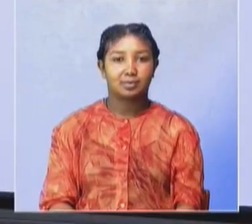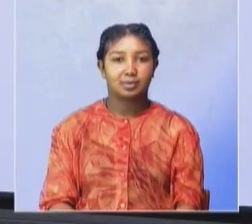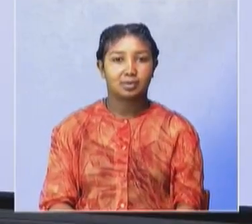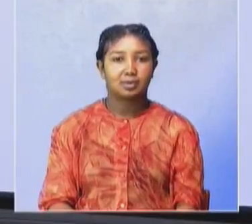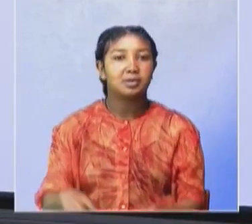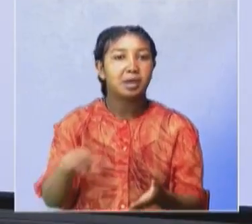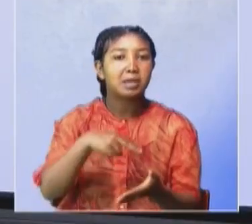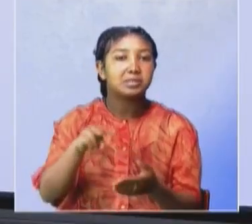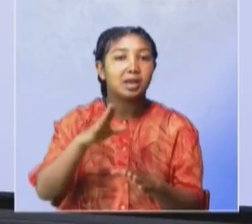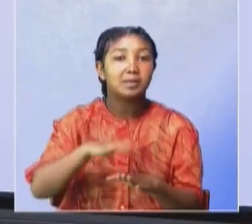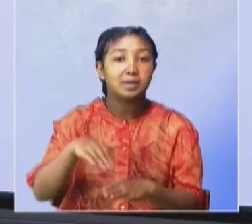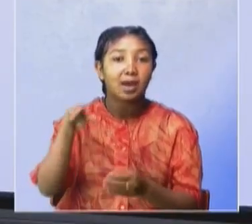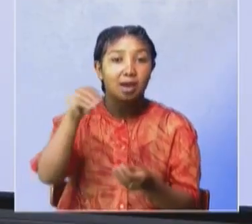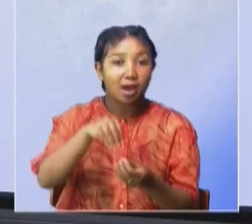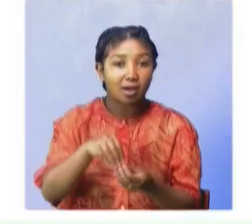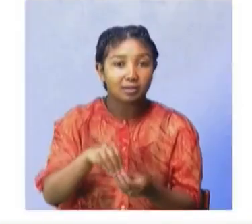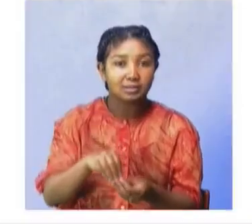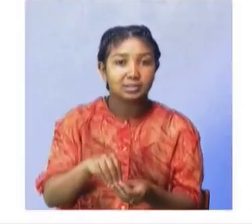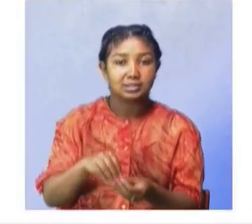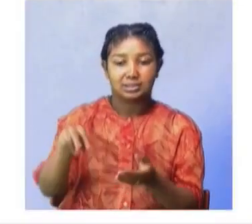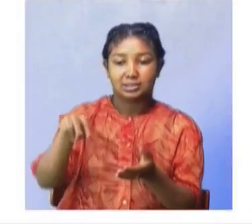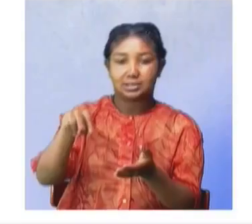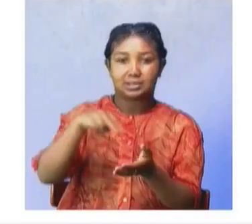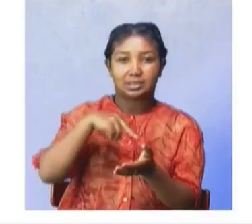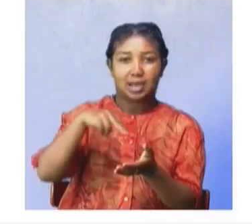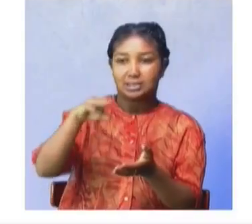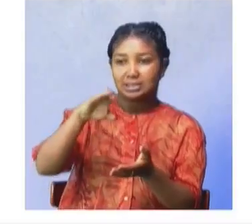What can we add? Dance it.